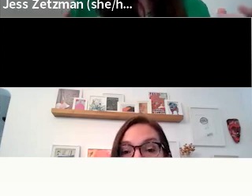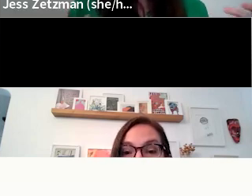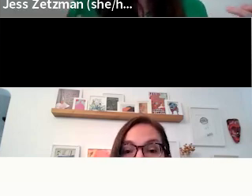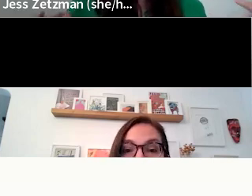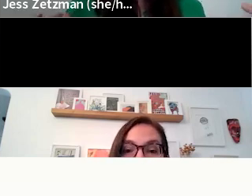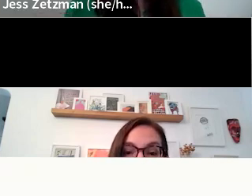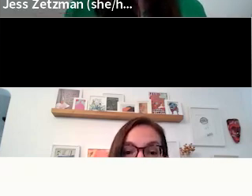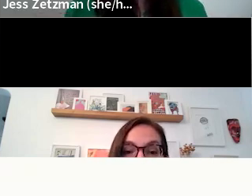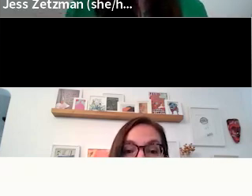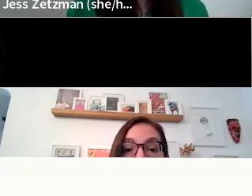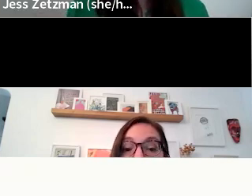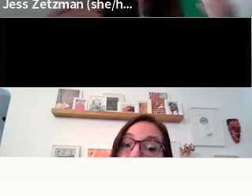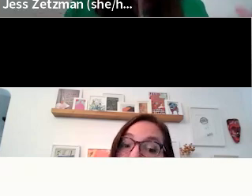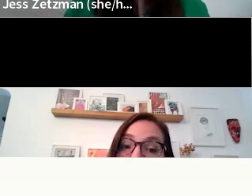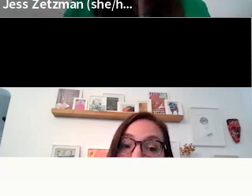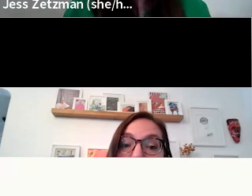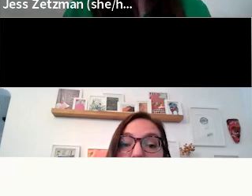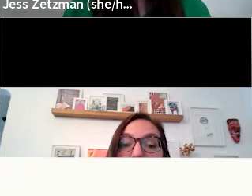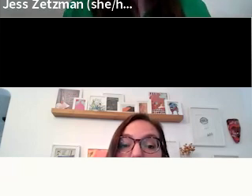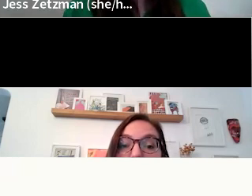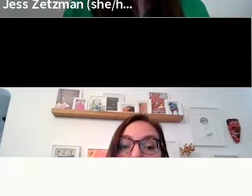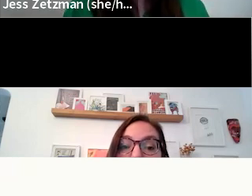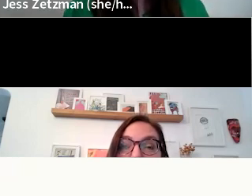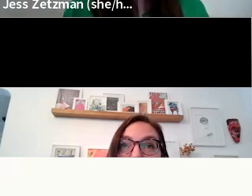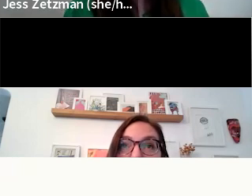I said, sometimes you might talk about them as values.